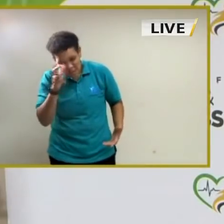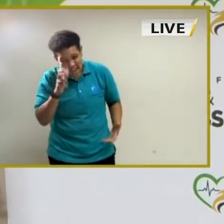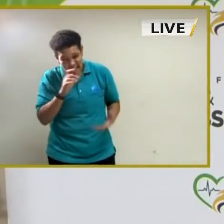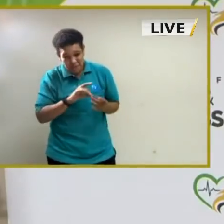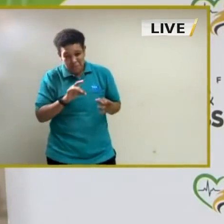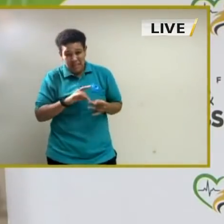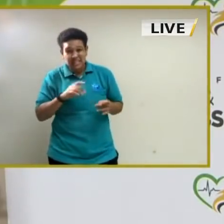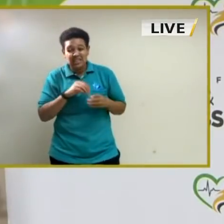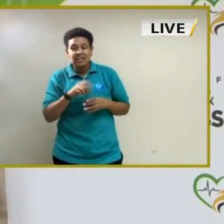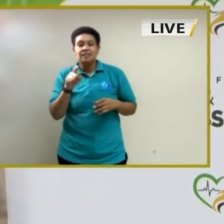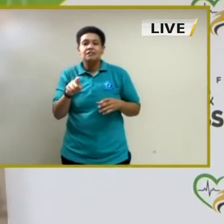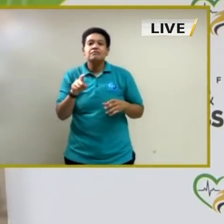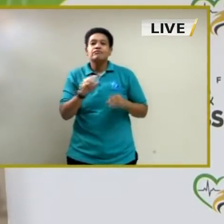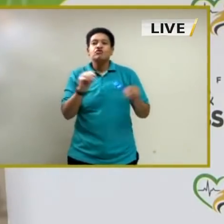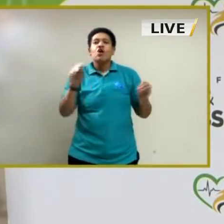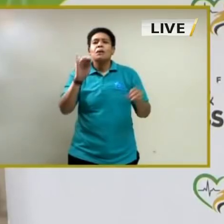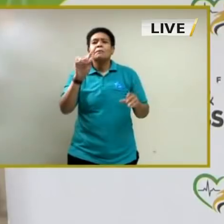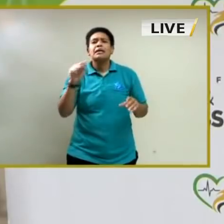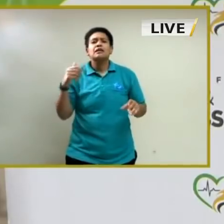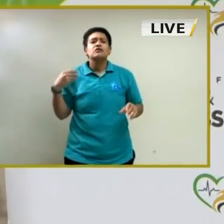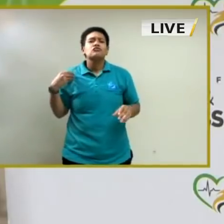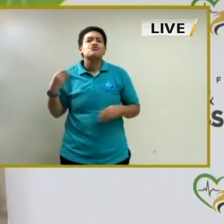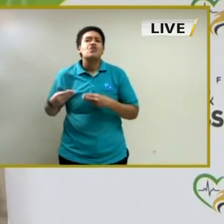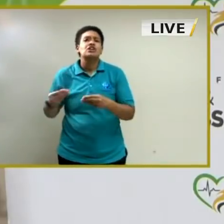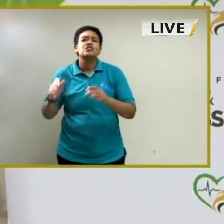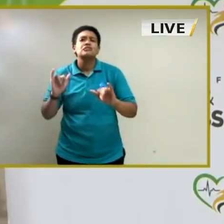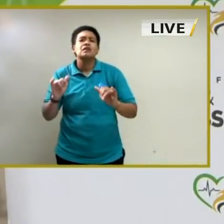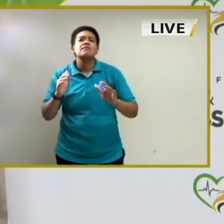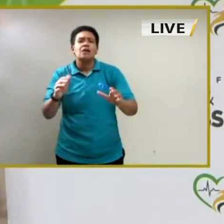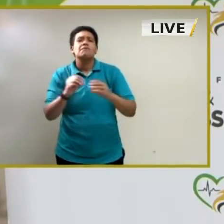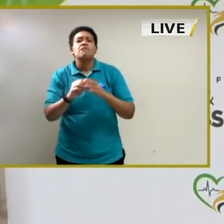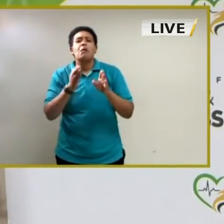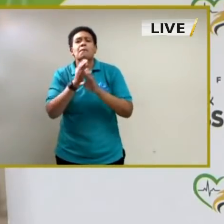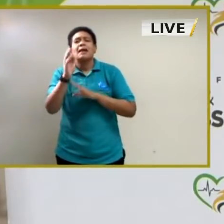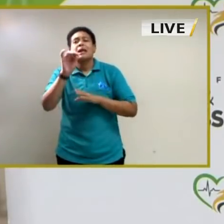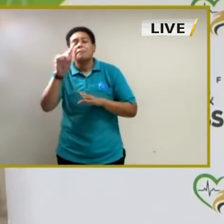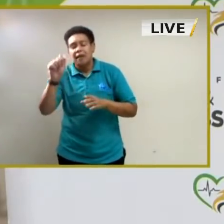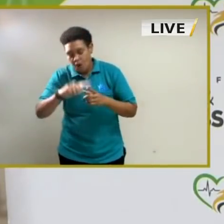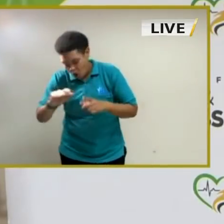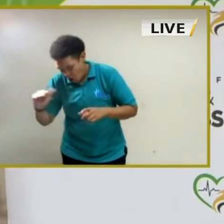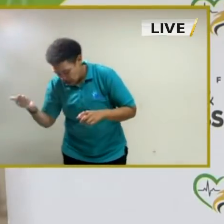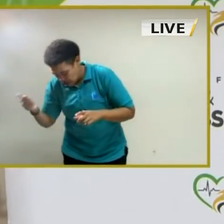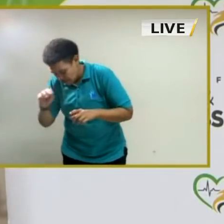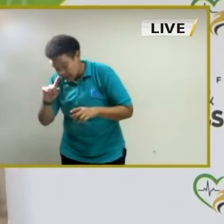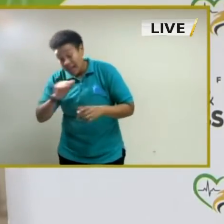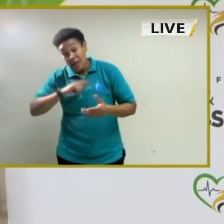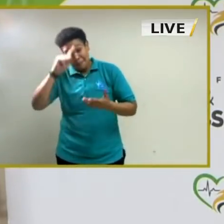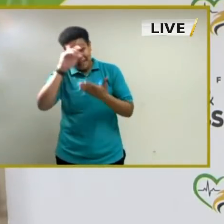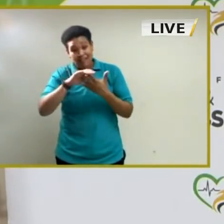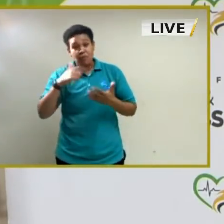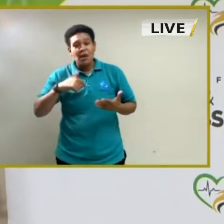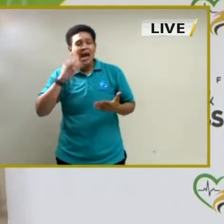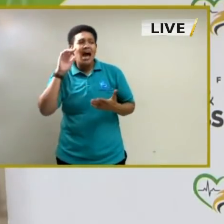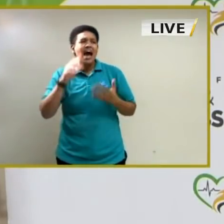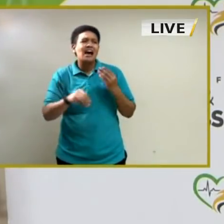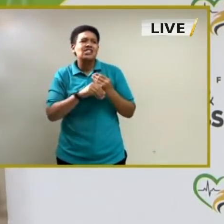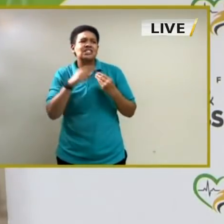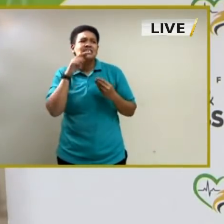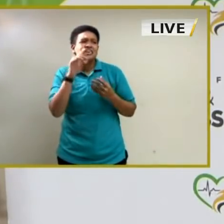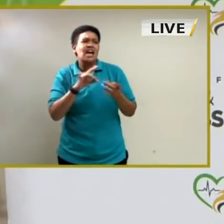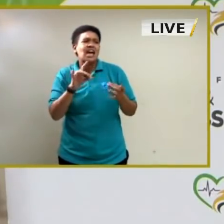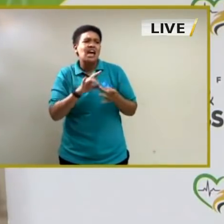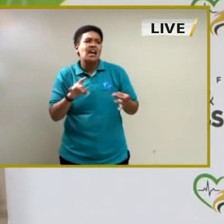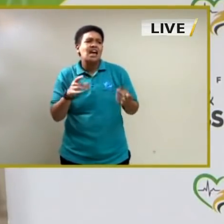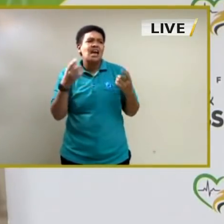messaging in the traditional form, mainstream media or alternative media. And I believe we will also say a few words on